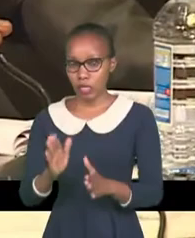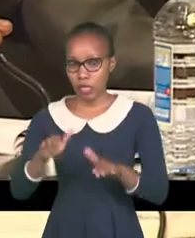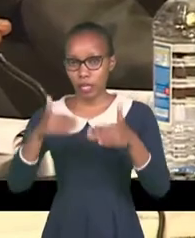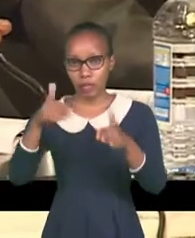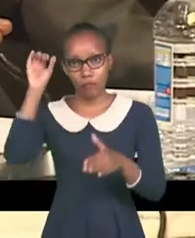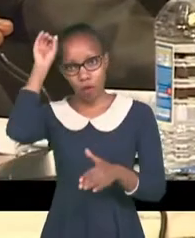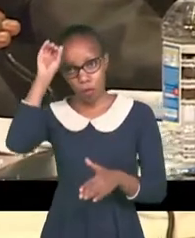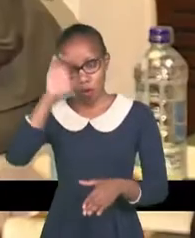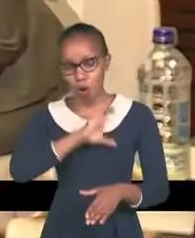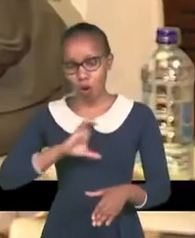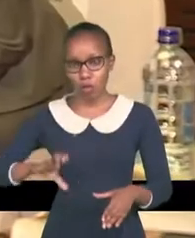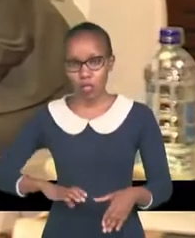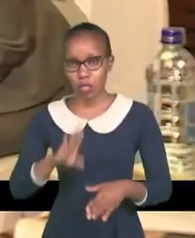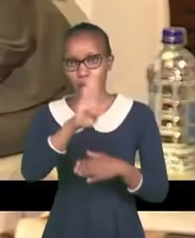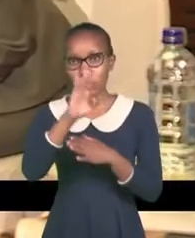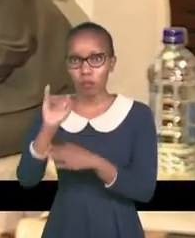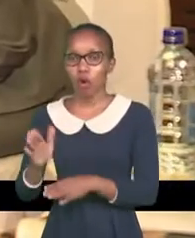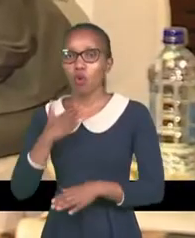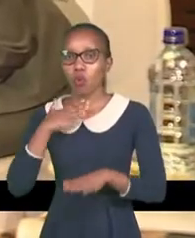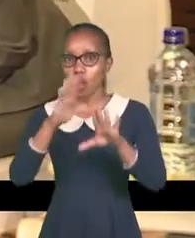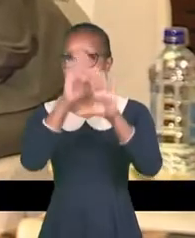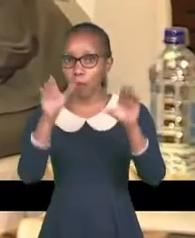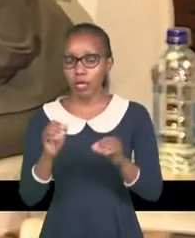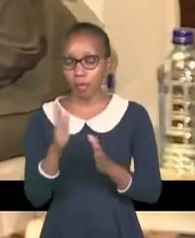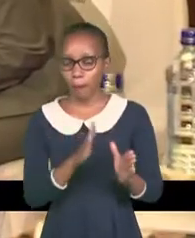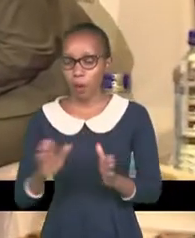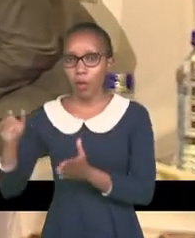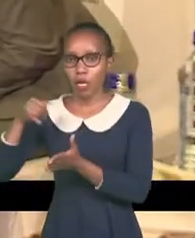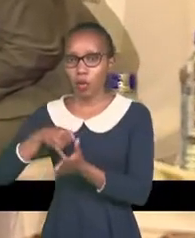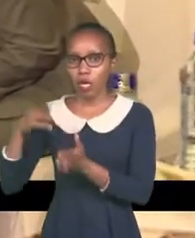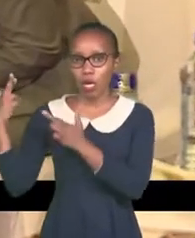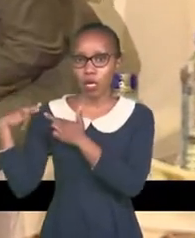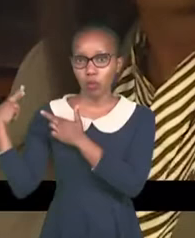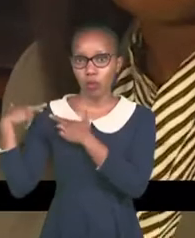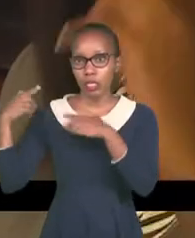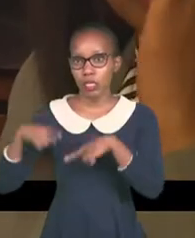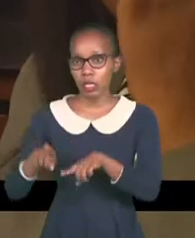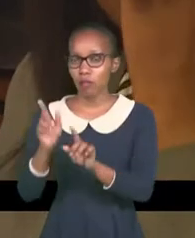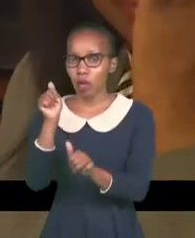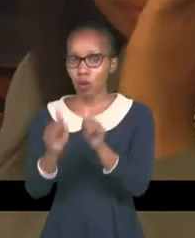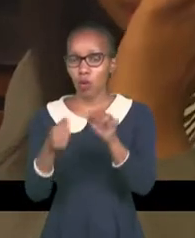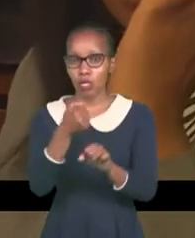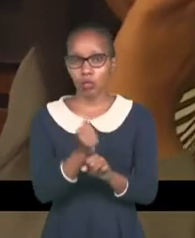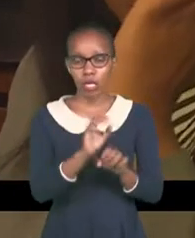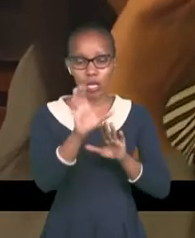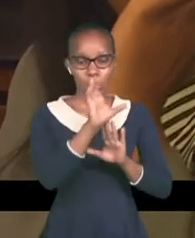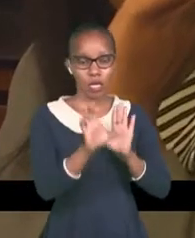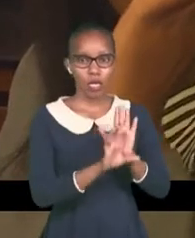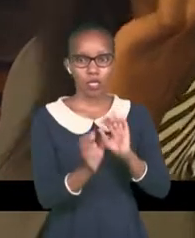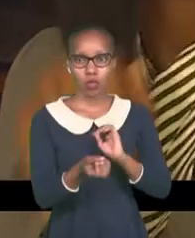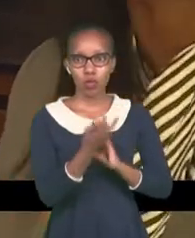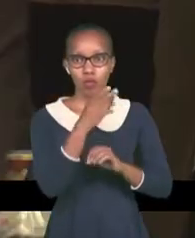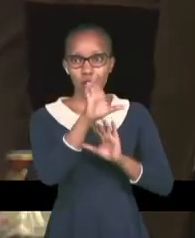Steering Committee. The leaders want the budget-making process to be included as their role, a recommendation that we see Chapter 12 of the Constitution